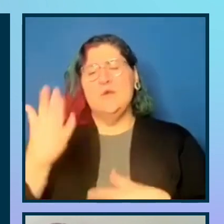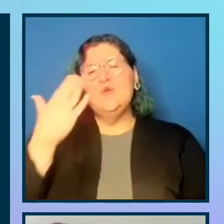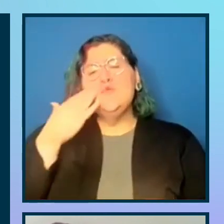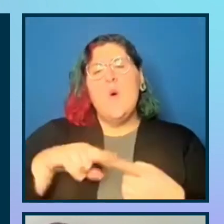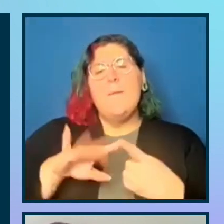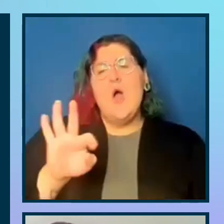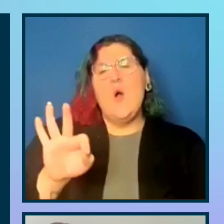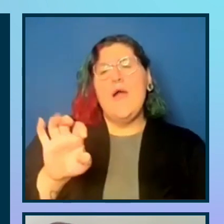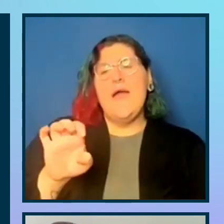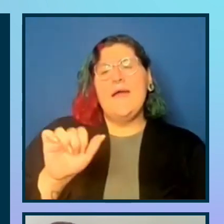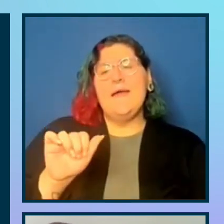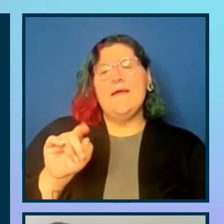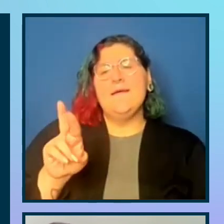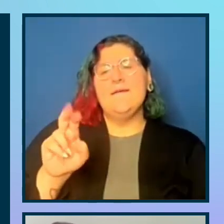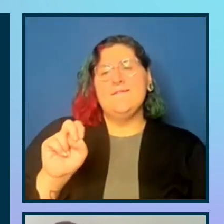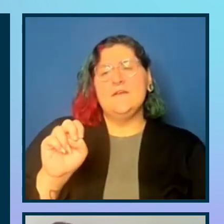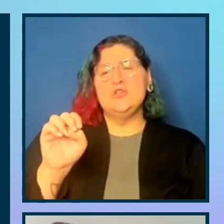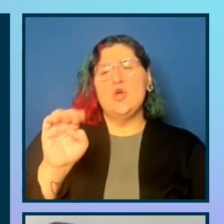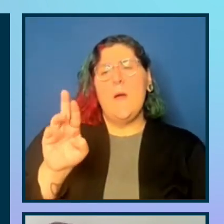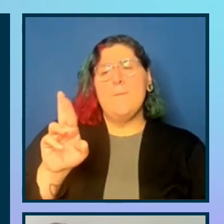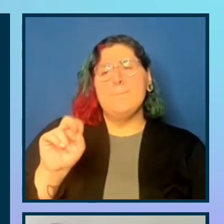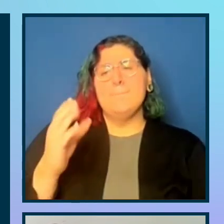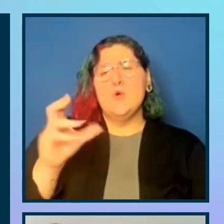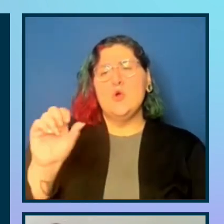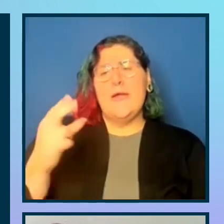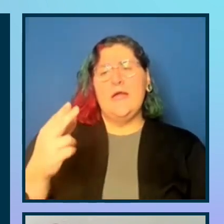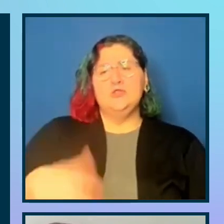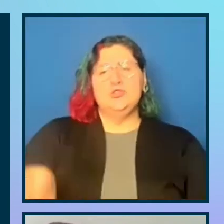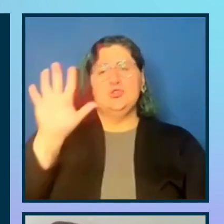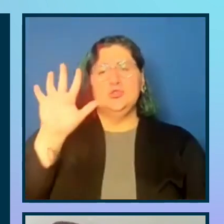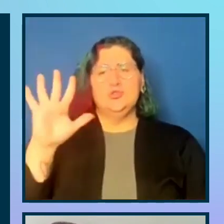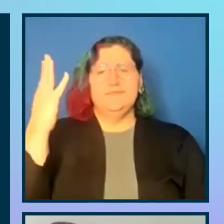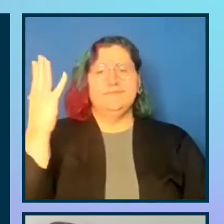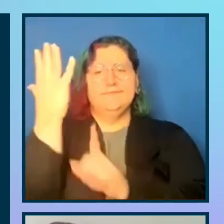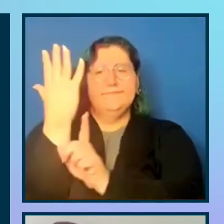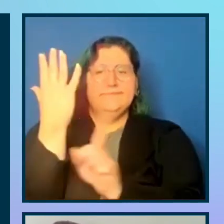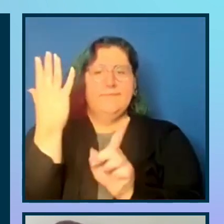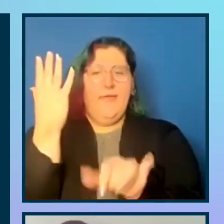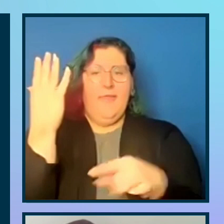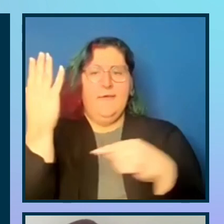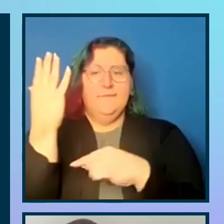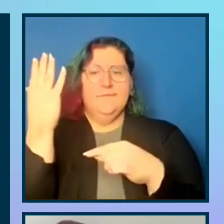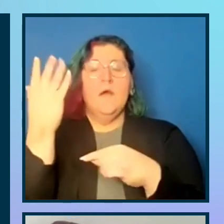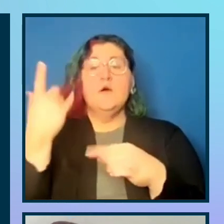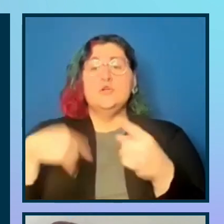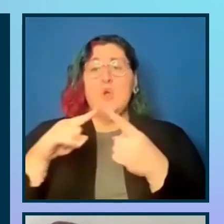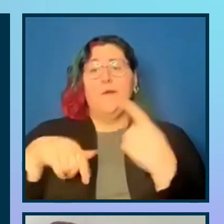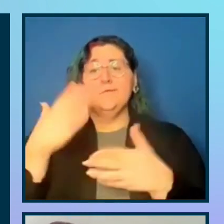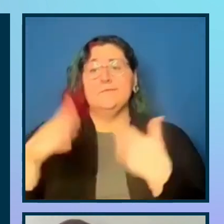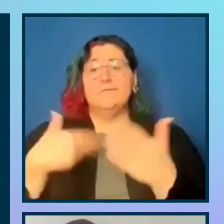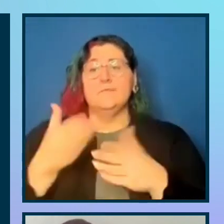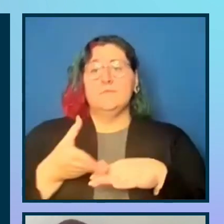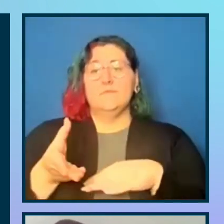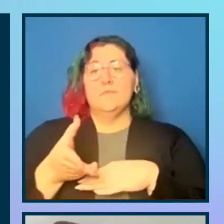have a branch that's associated with each individual feature that you're developing. And as you move through your progress, you might eventually merge that